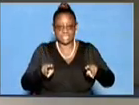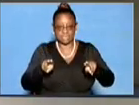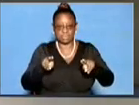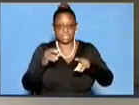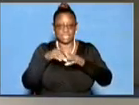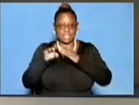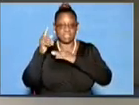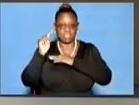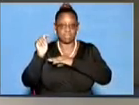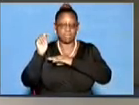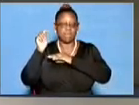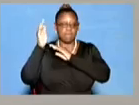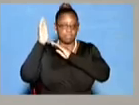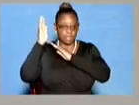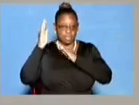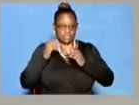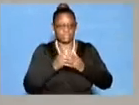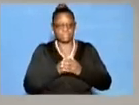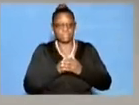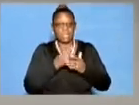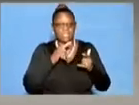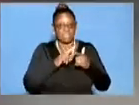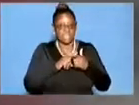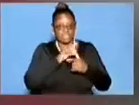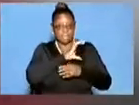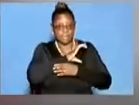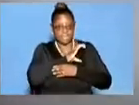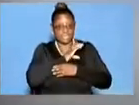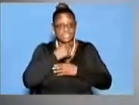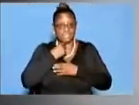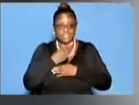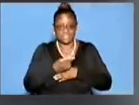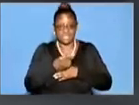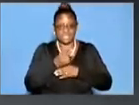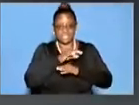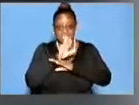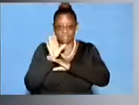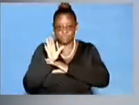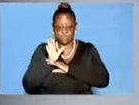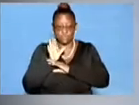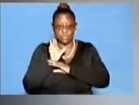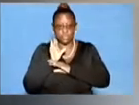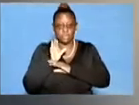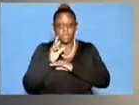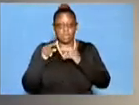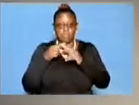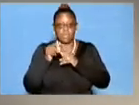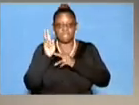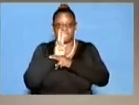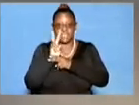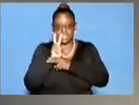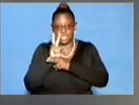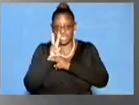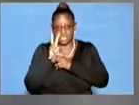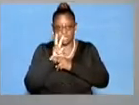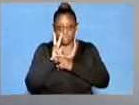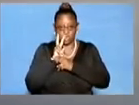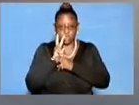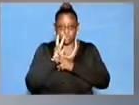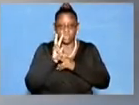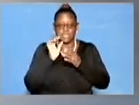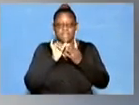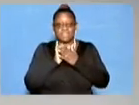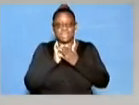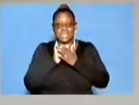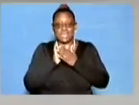Bahamas. Meantime, police issuing a statement this afternoon in response to a viral video making the rounds on social